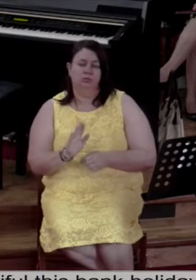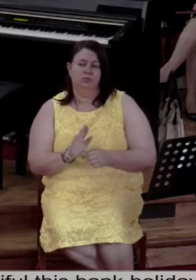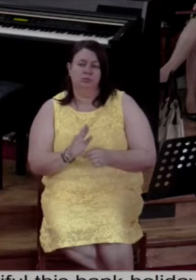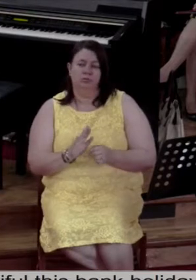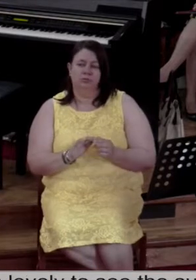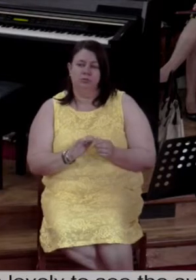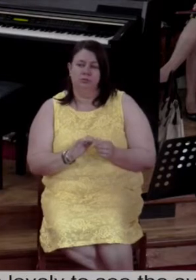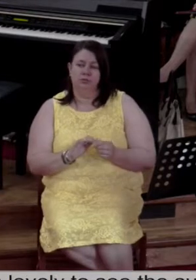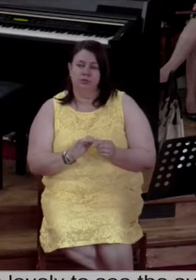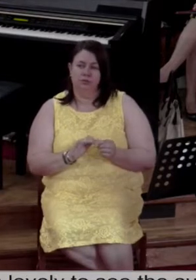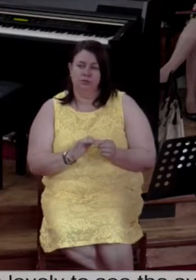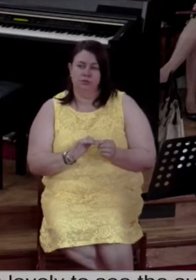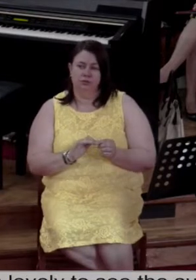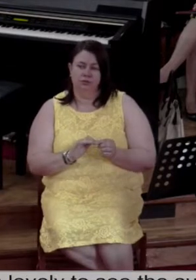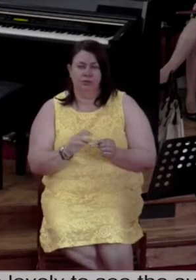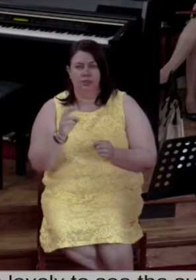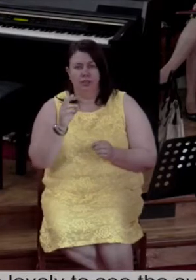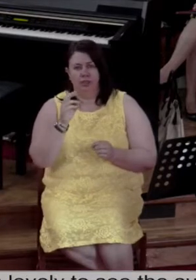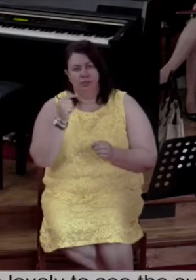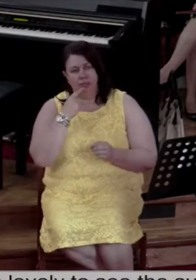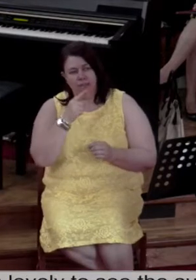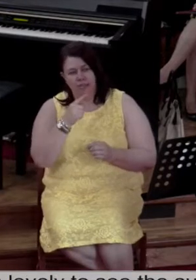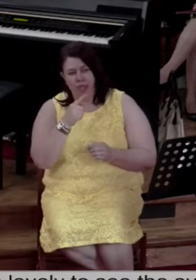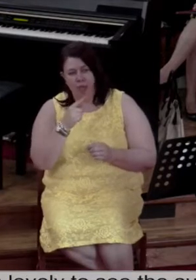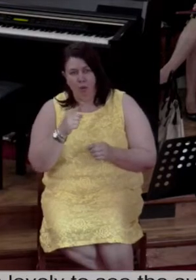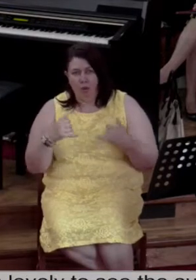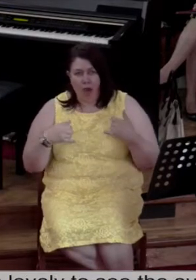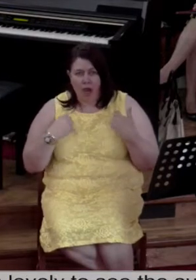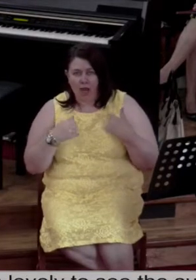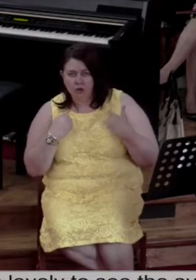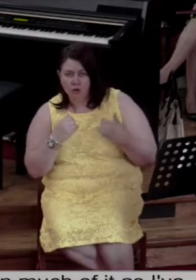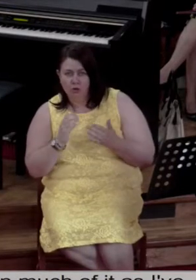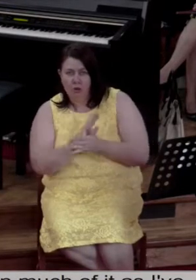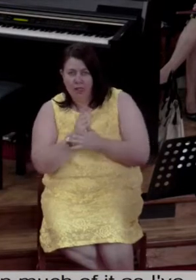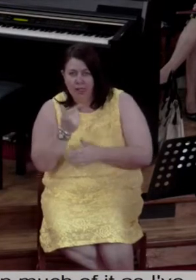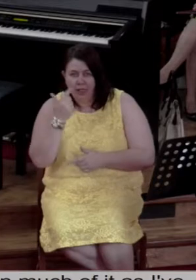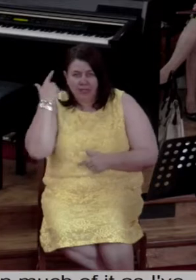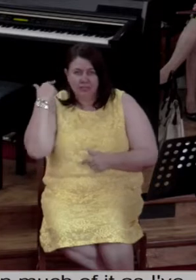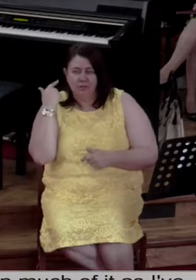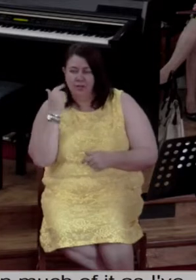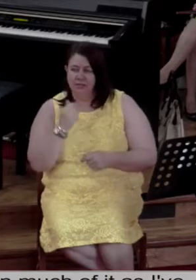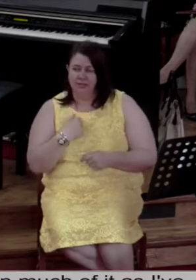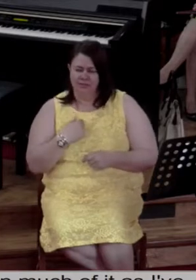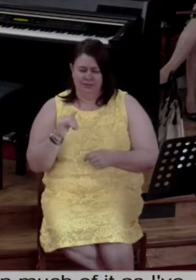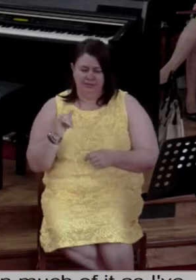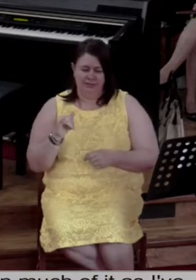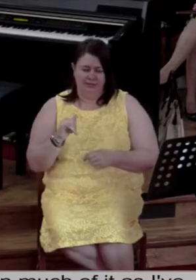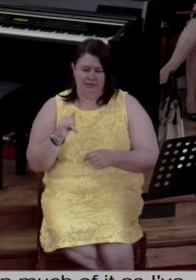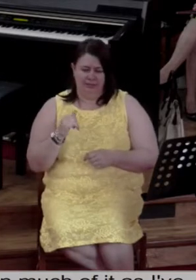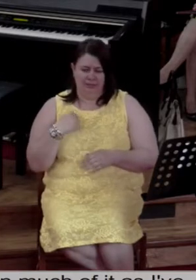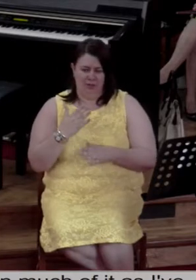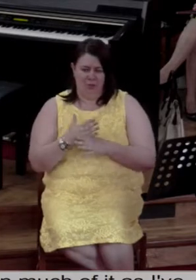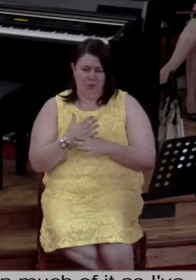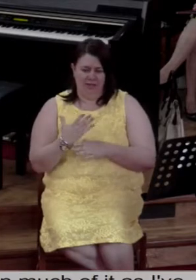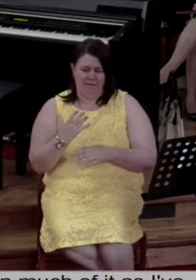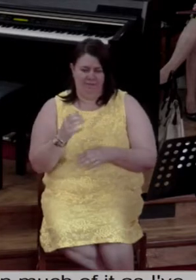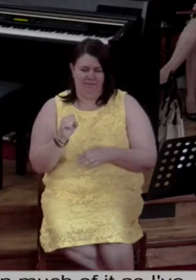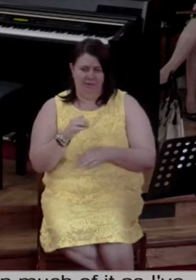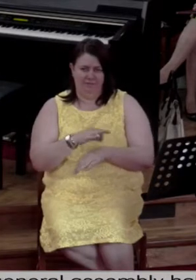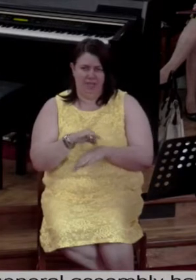I'm not going to dob her in, but somebody said to me this morning, did you enjoy your holiday last week? I said, aye, I only worked 50 hours instead of the